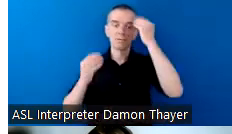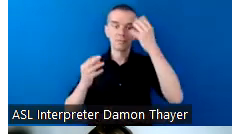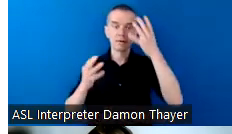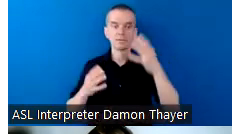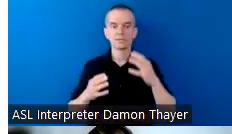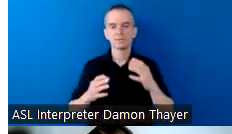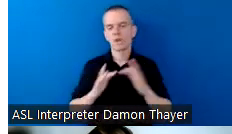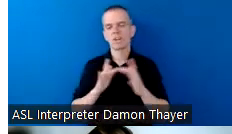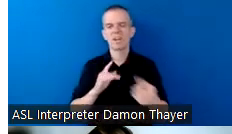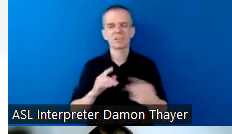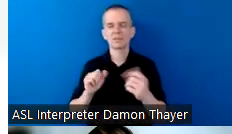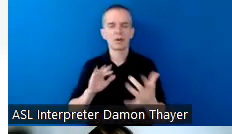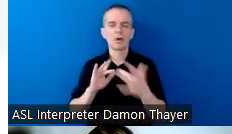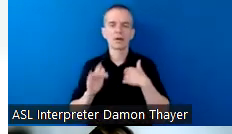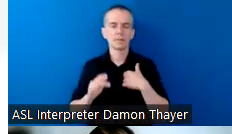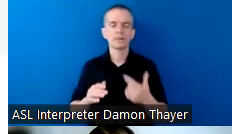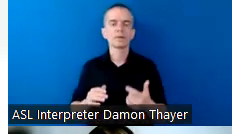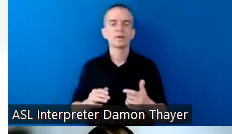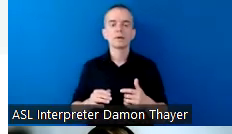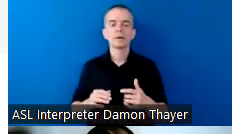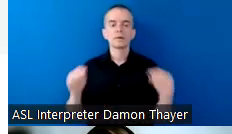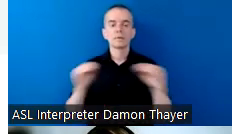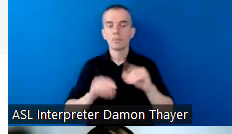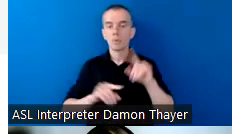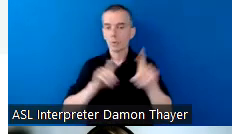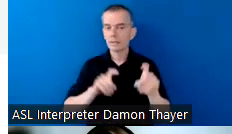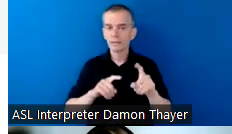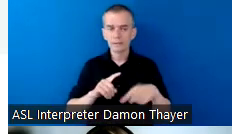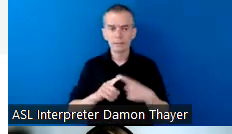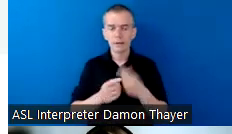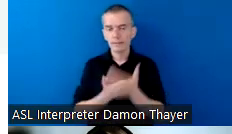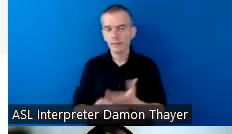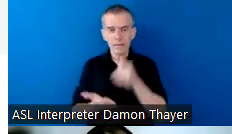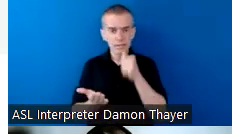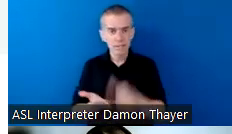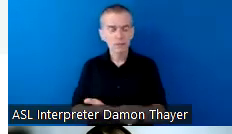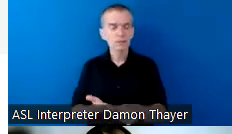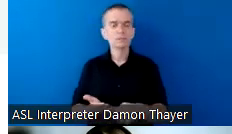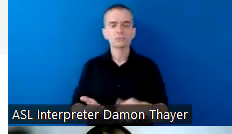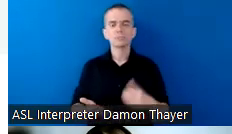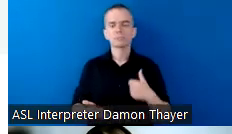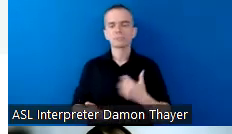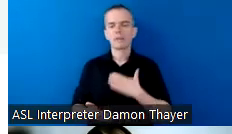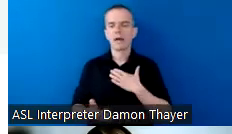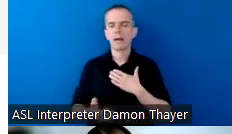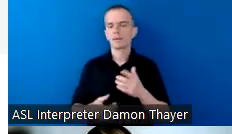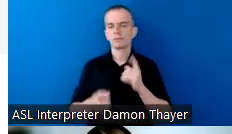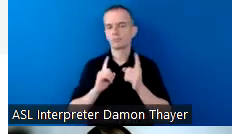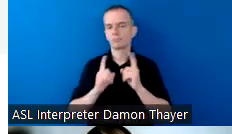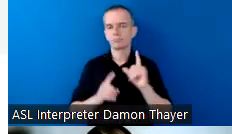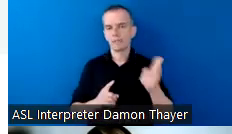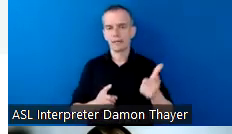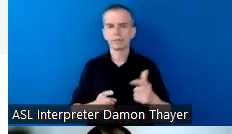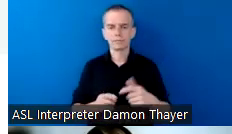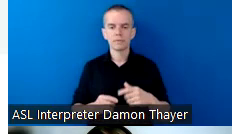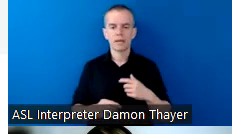provided to you all. If you have more questions about these verification letters, we'd be happy to take them later, and I'll be answering questions in the